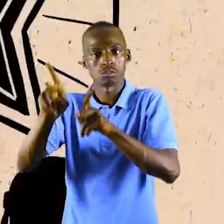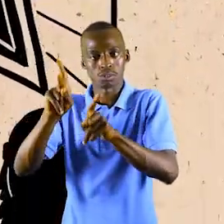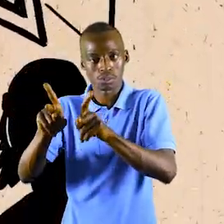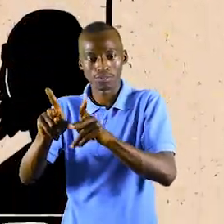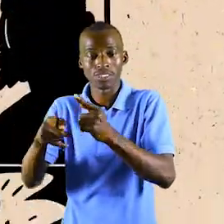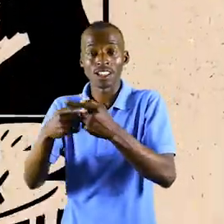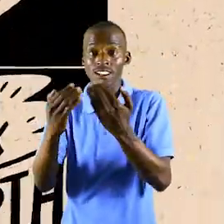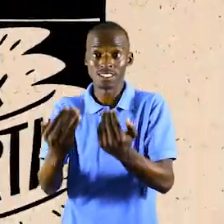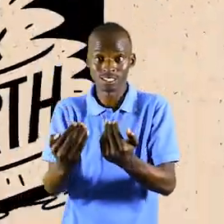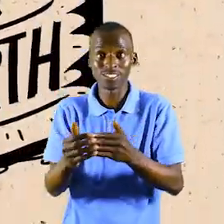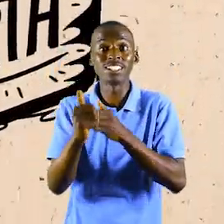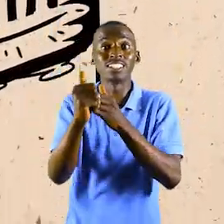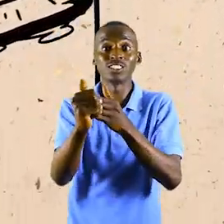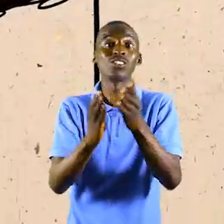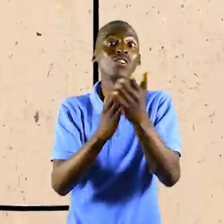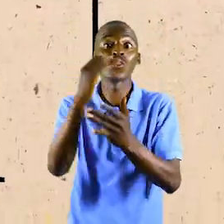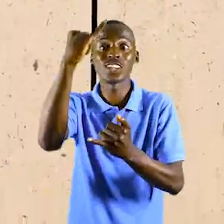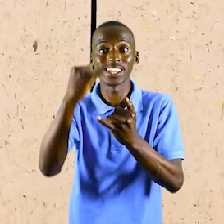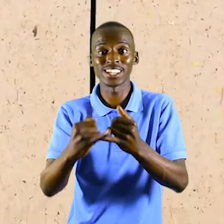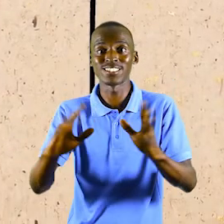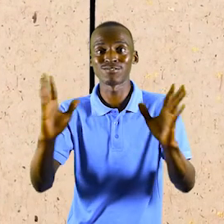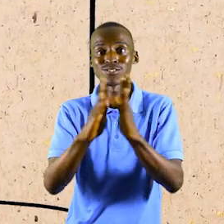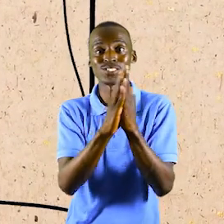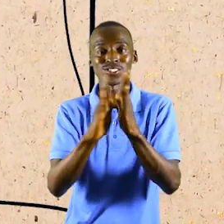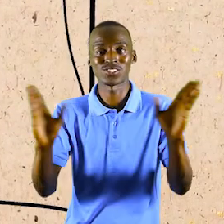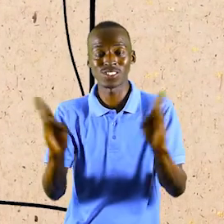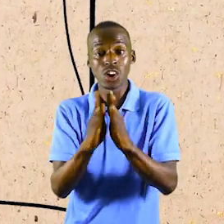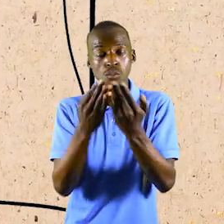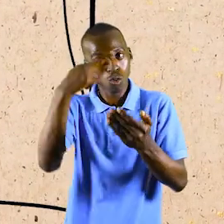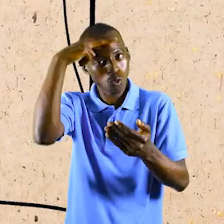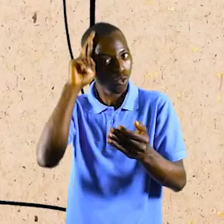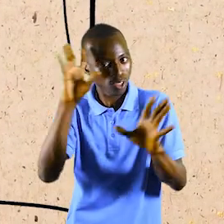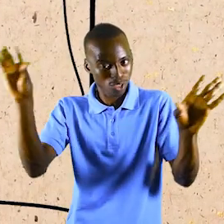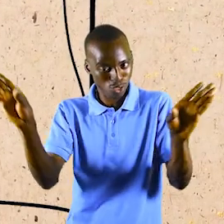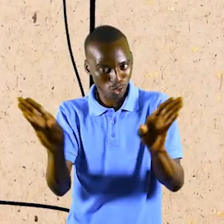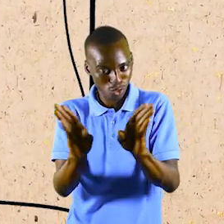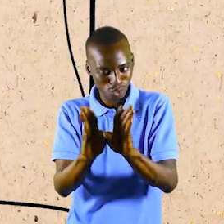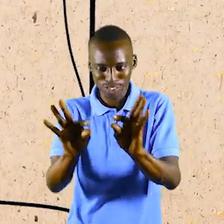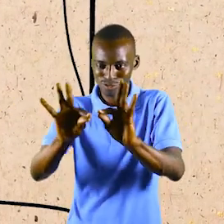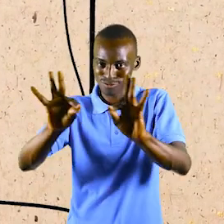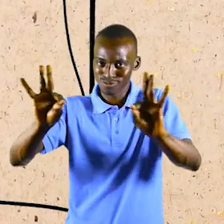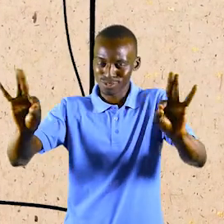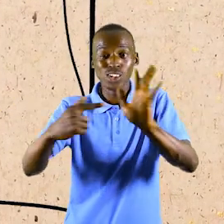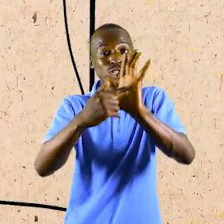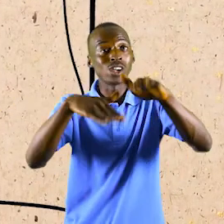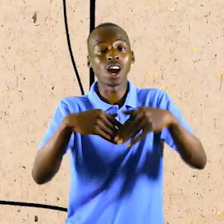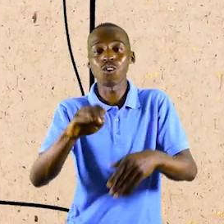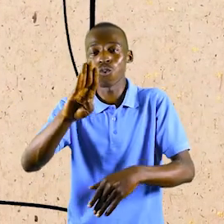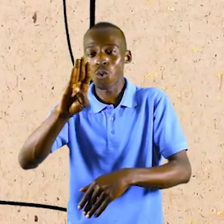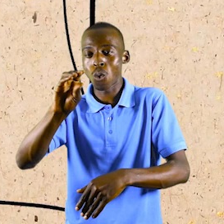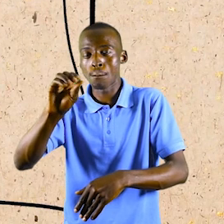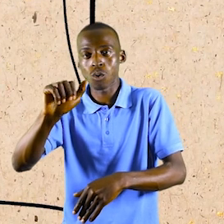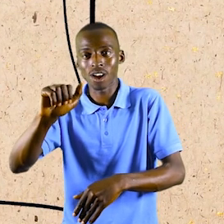the world. And that leads to the real end of the story. The book of Ruth concludes with a genealogy, showing how Boaz